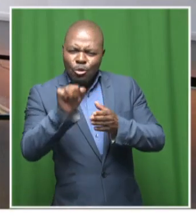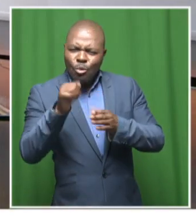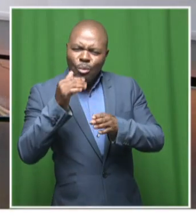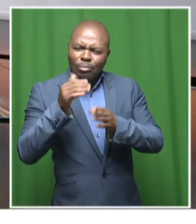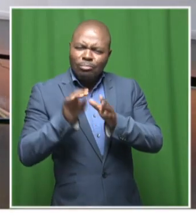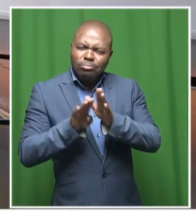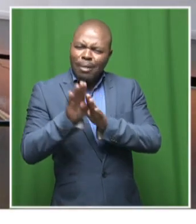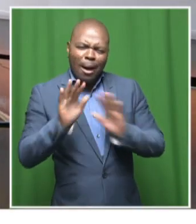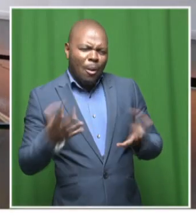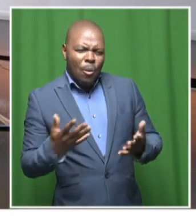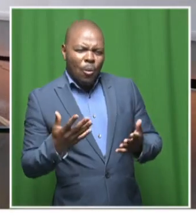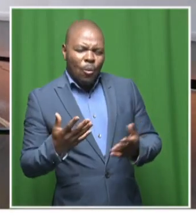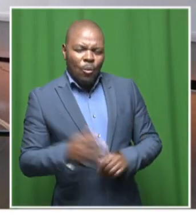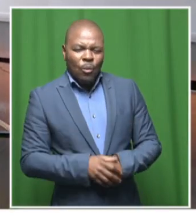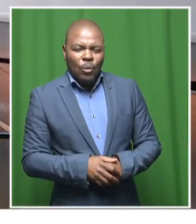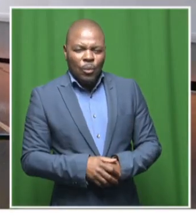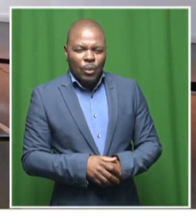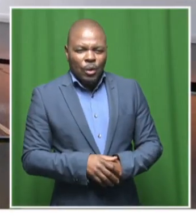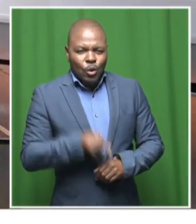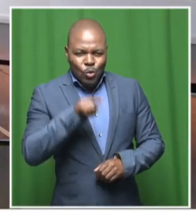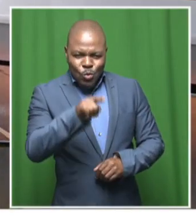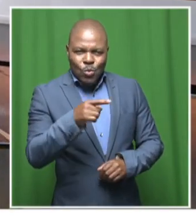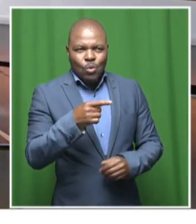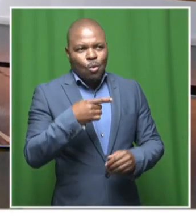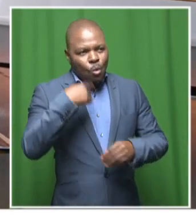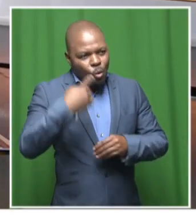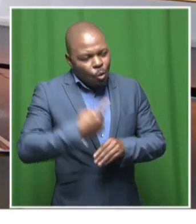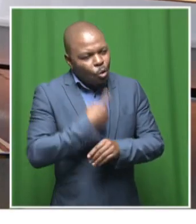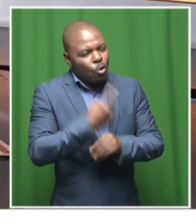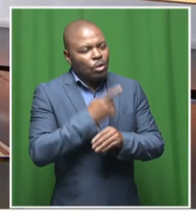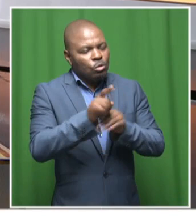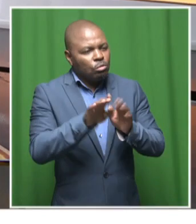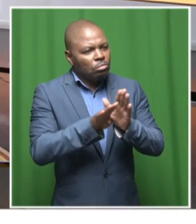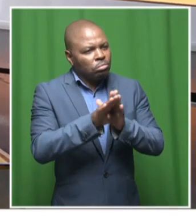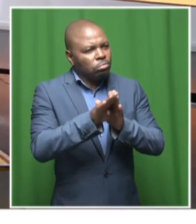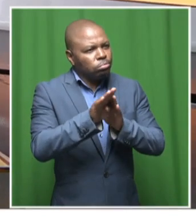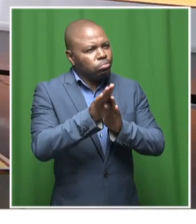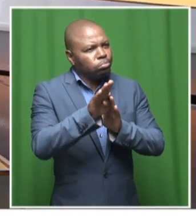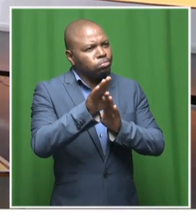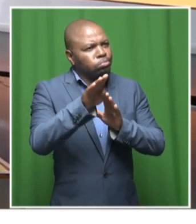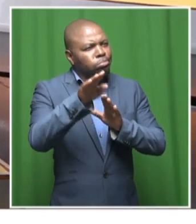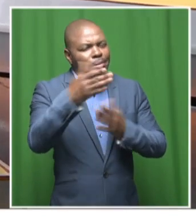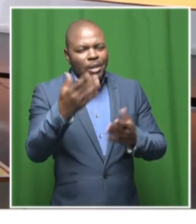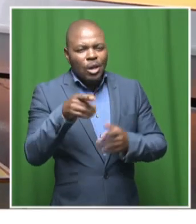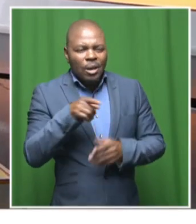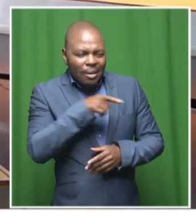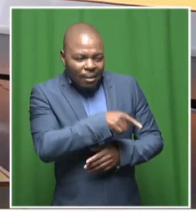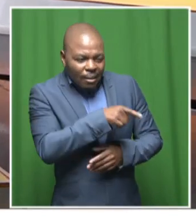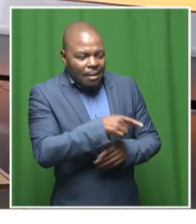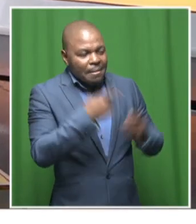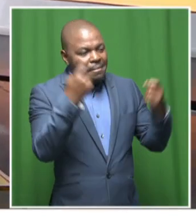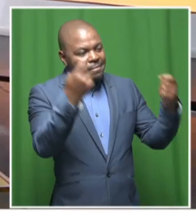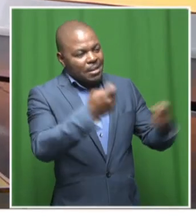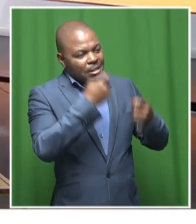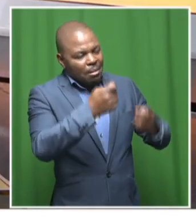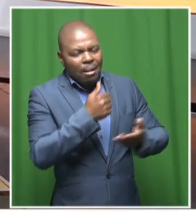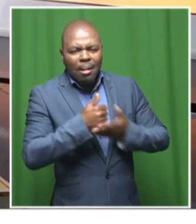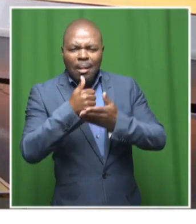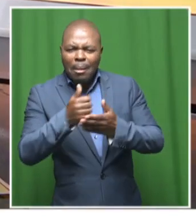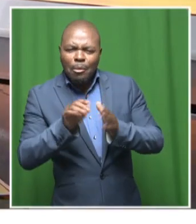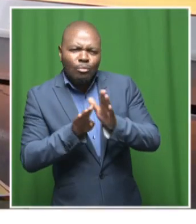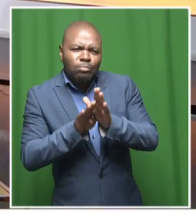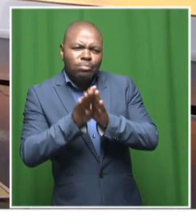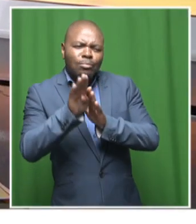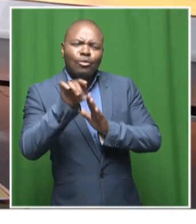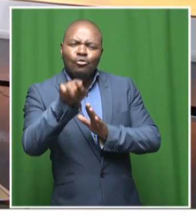are a legend, but you are constantly growing and evolving as an artist. So what sort of contribution does this festival have towards